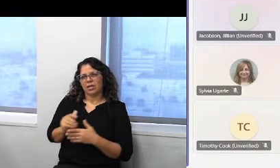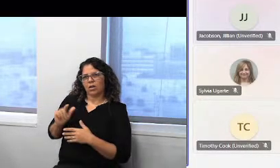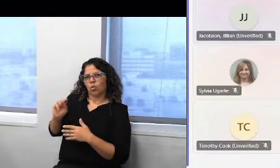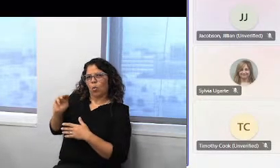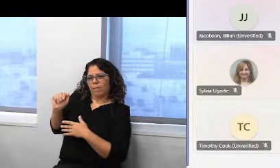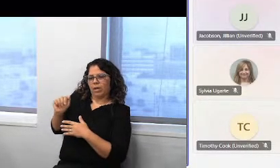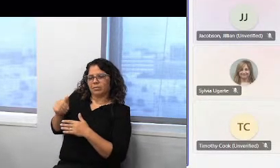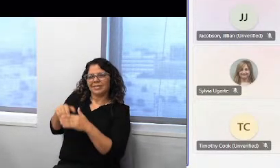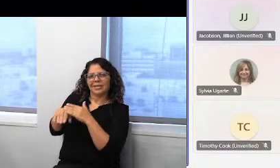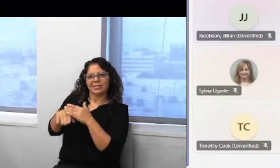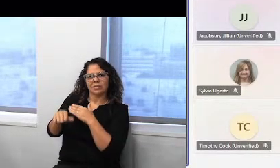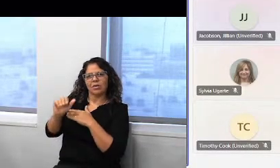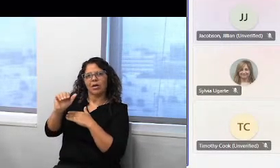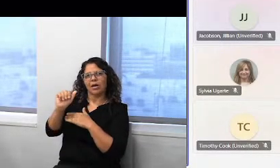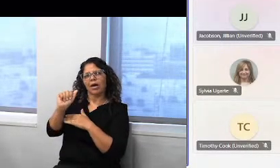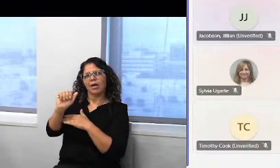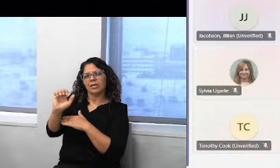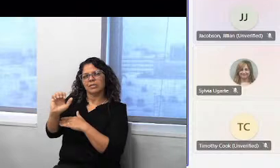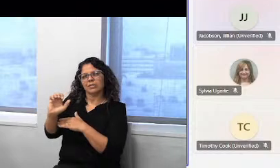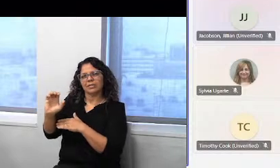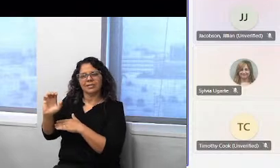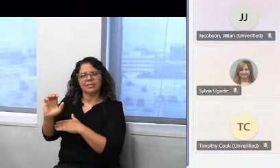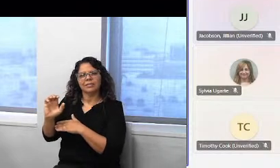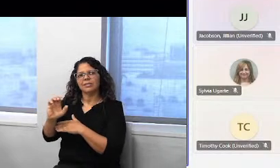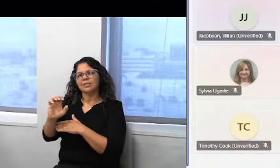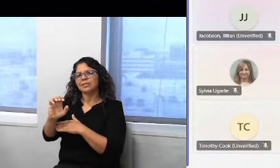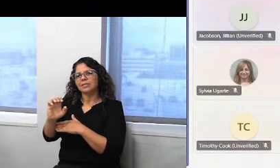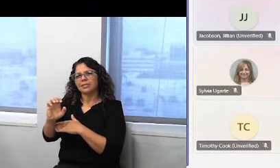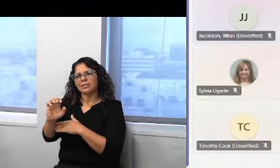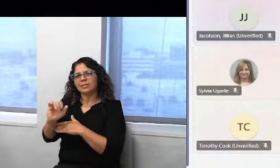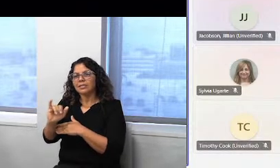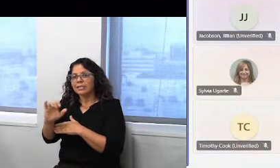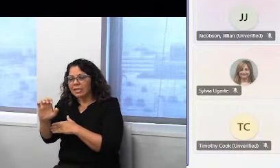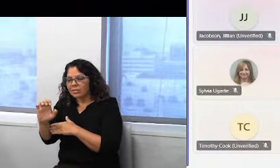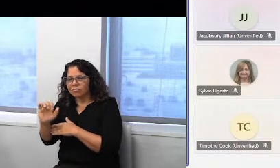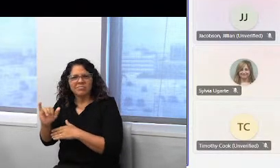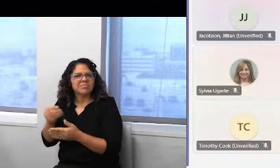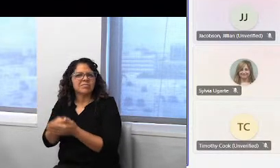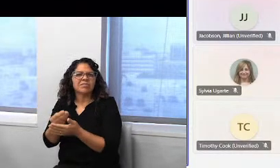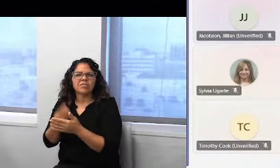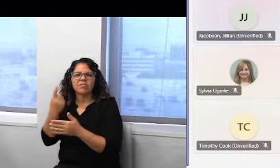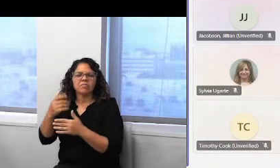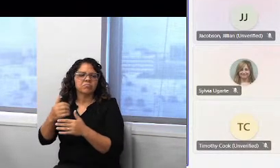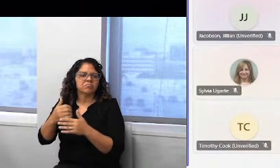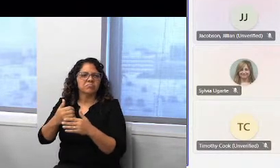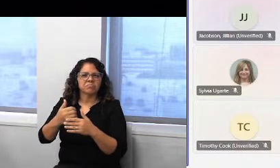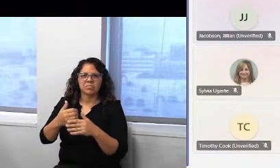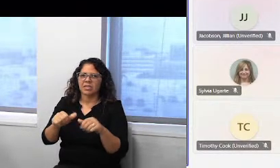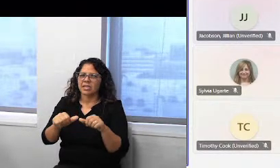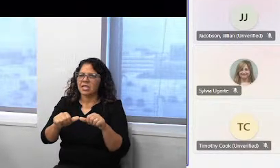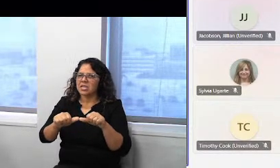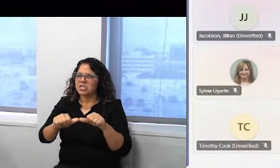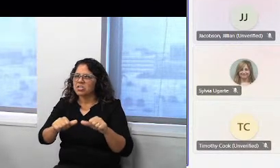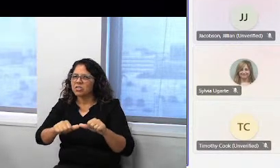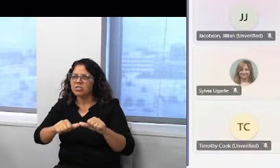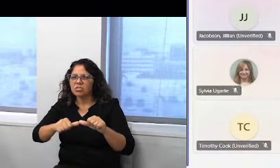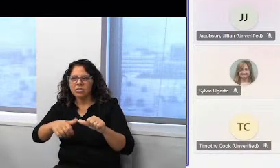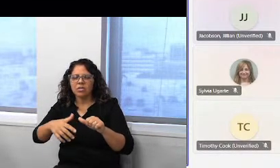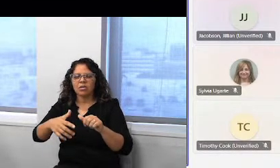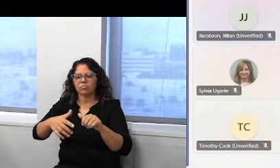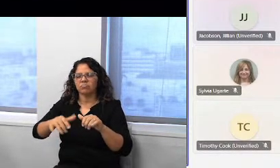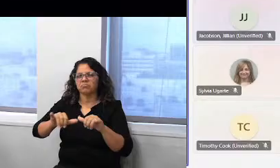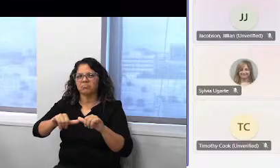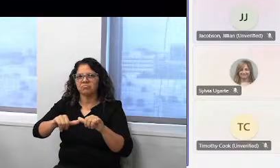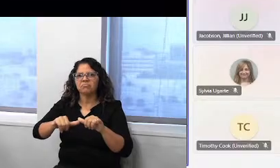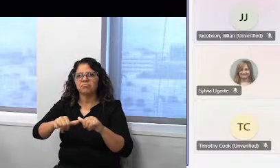engineering firms dollars, Yes. to perform engineering work before even the project gets a specific number assigned. So we do leverage that